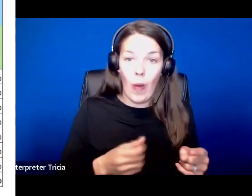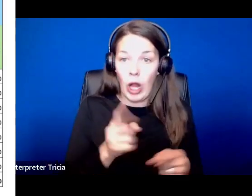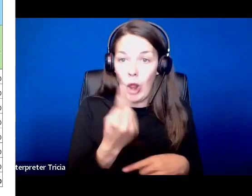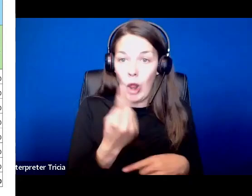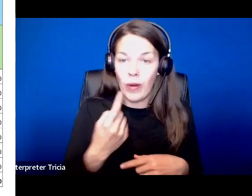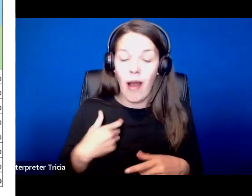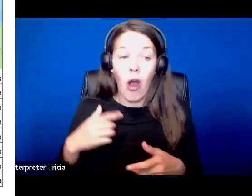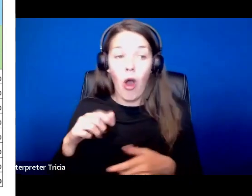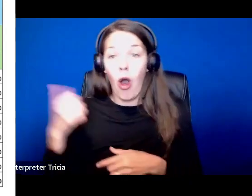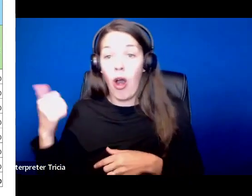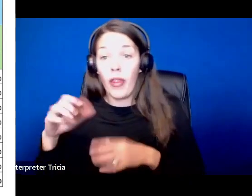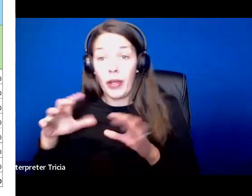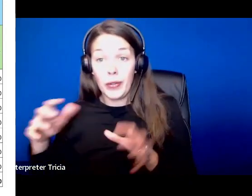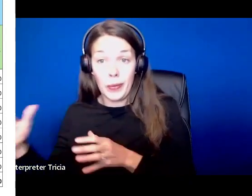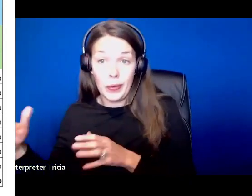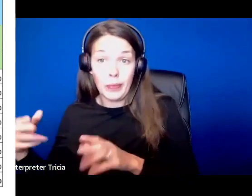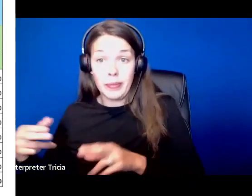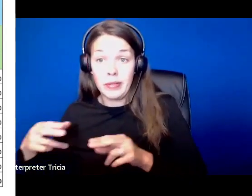all industries.